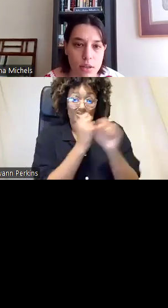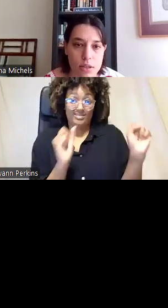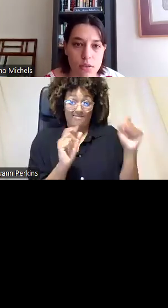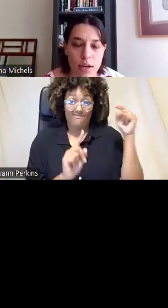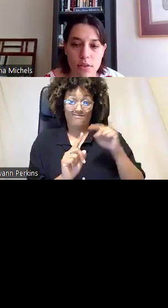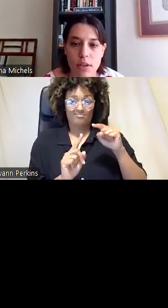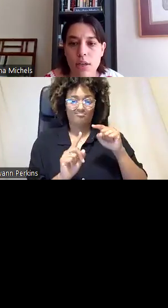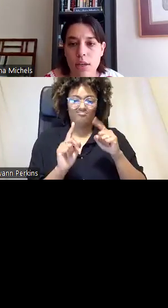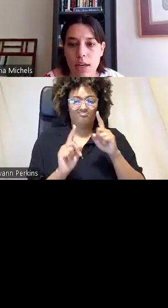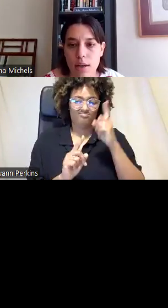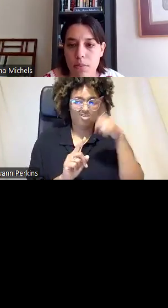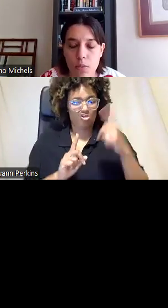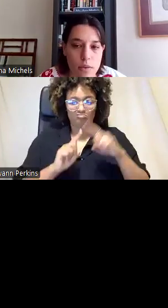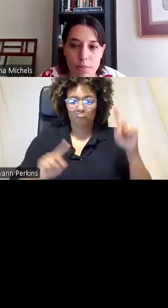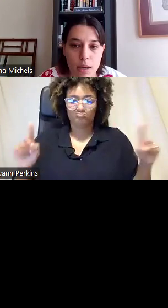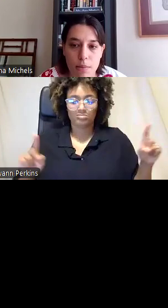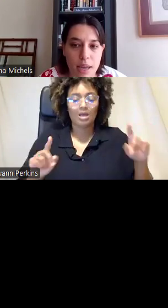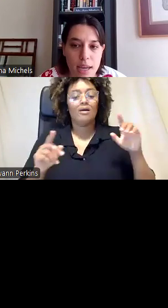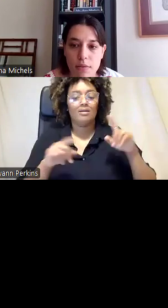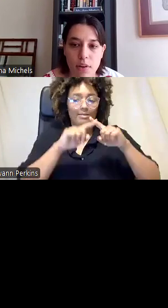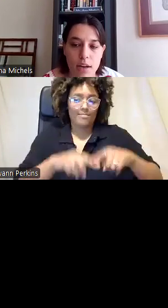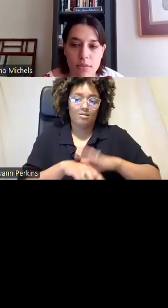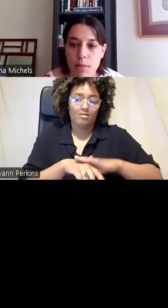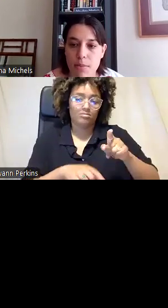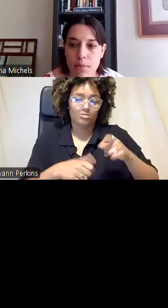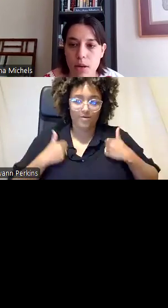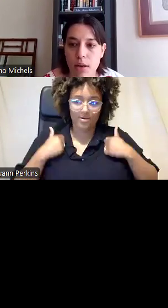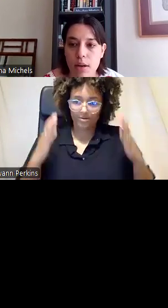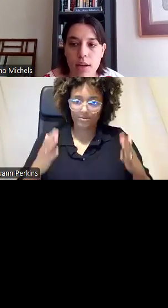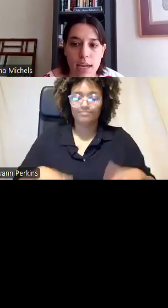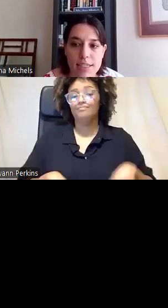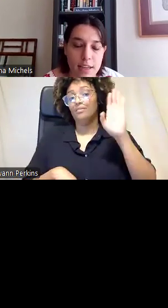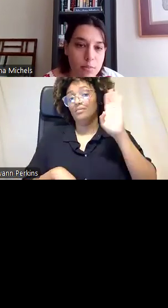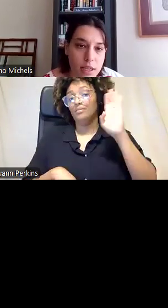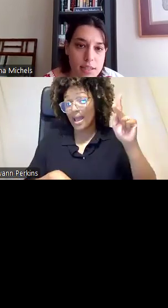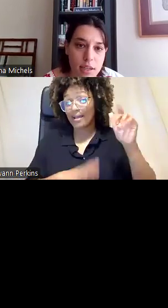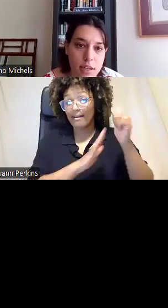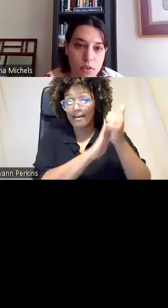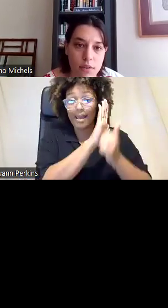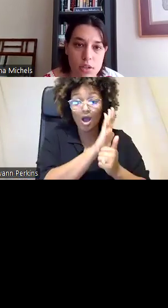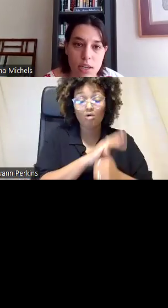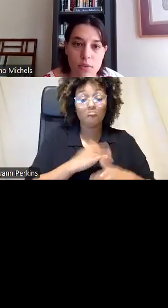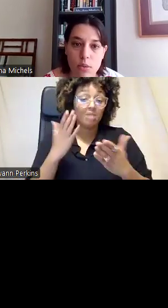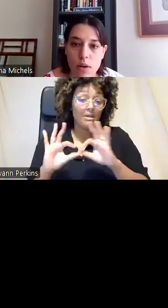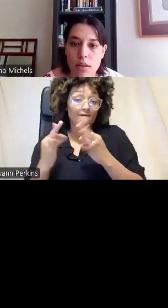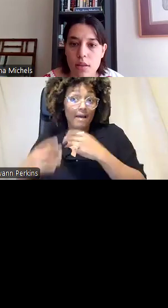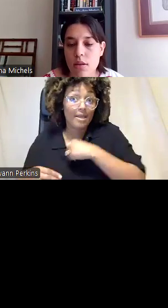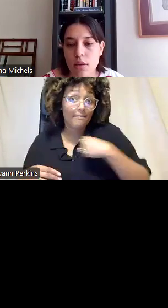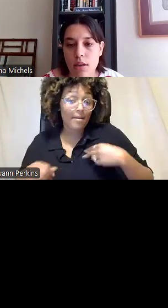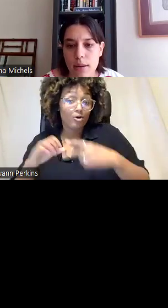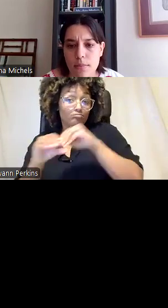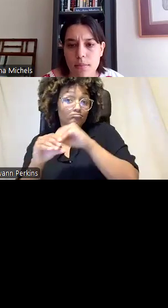depends on the survivor, but whether that be a bank, a friend, a family member, any safe place that a survivor is comfortable